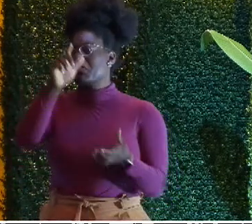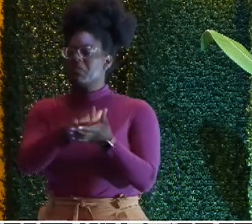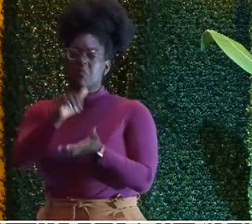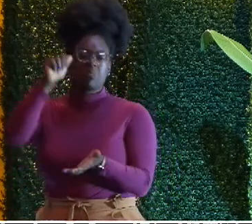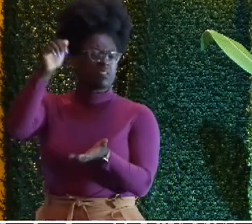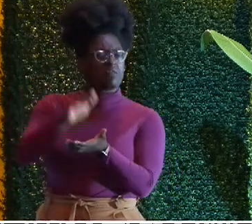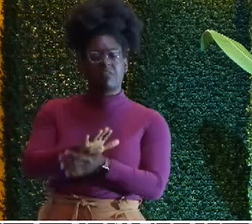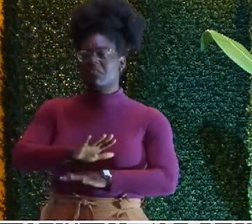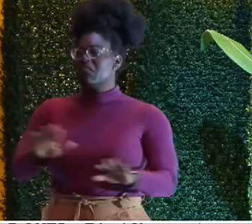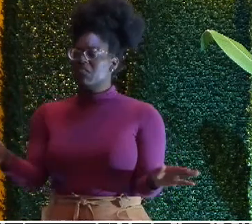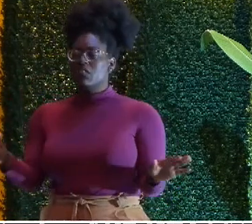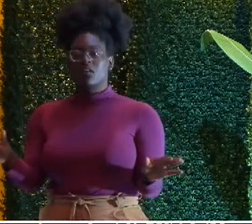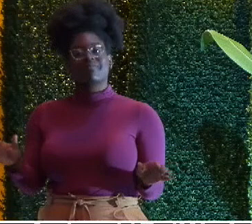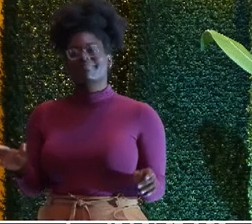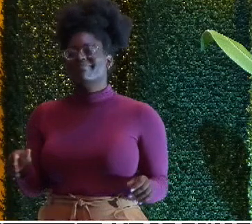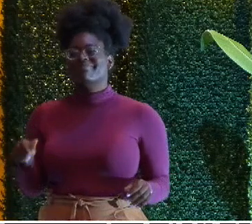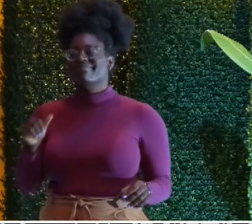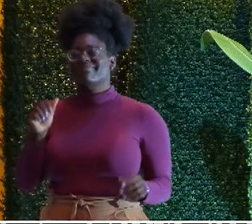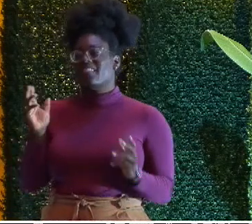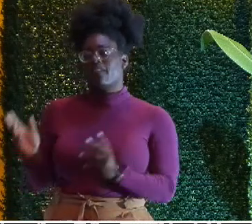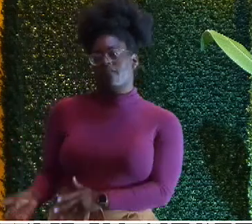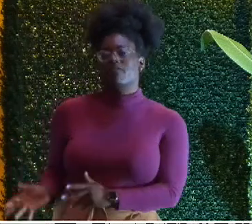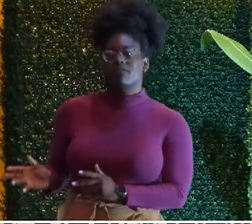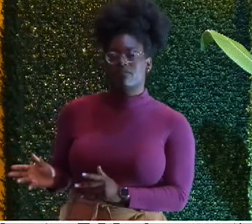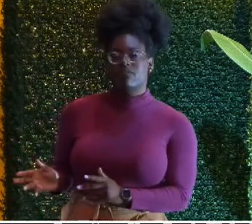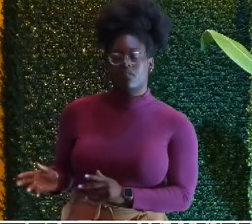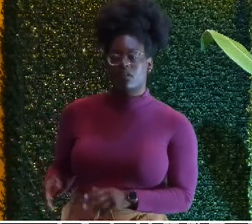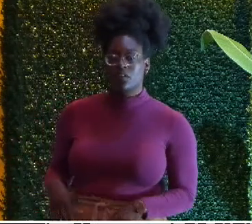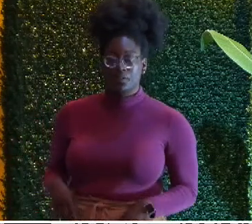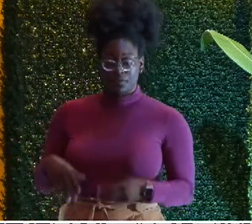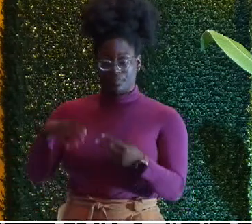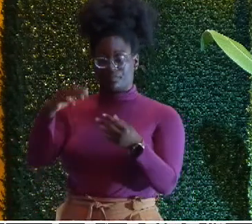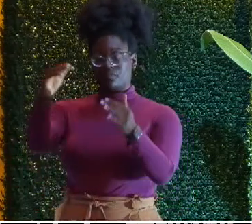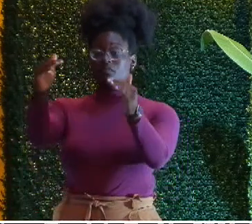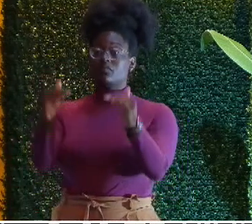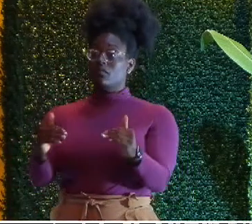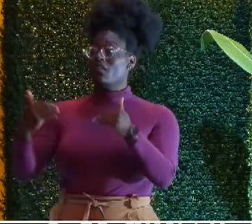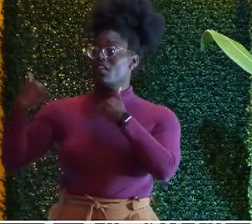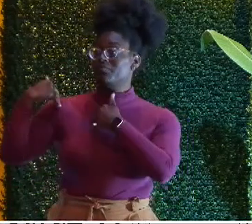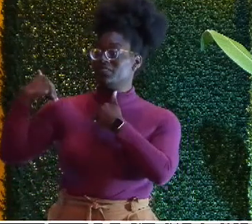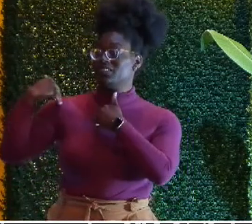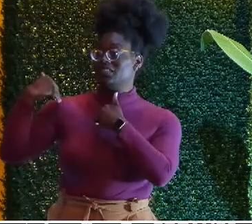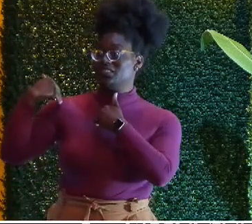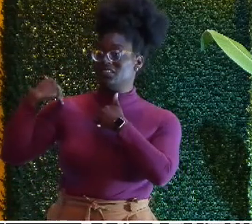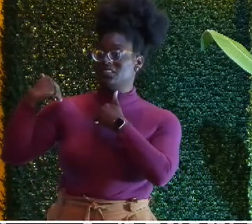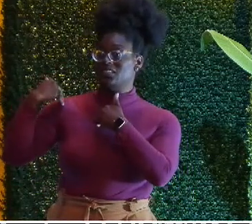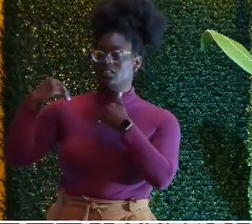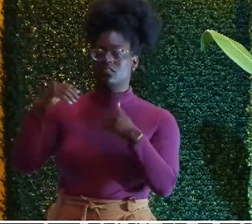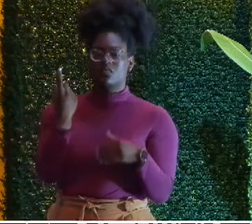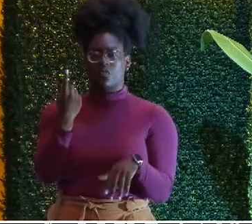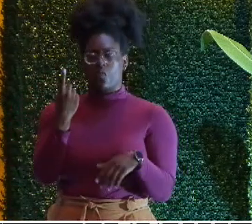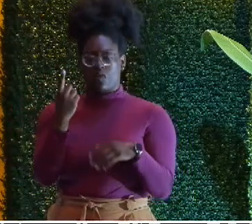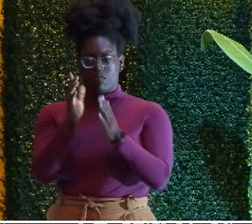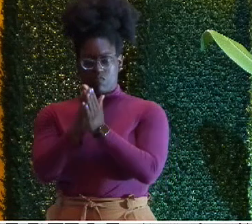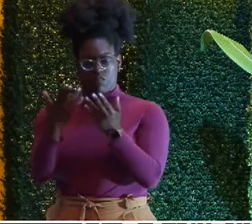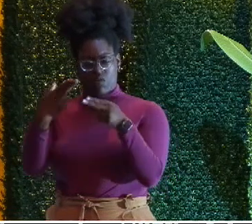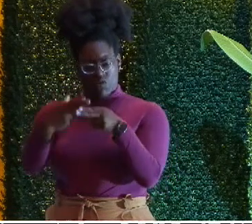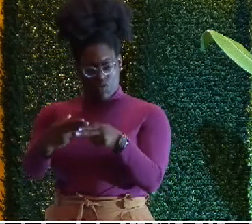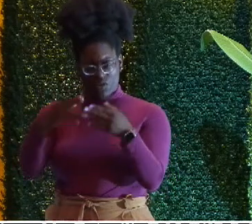accountability. I've said this before. I always say, I learned this actually from, his name is, it's a book called Community